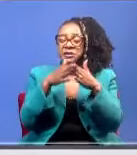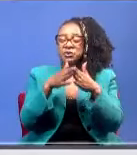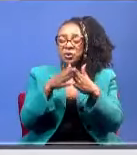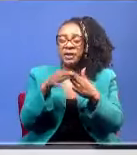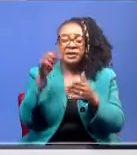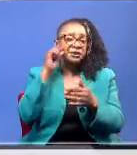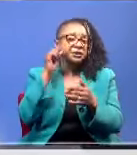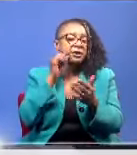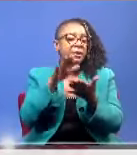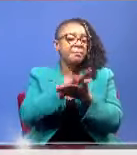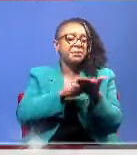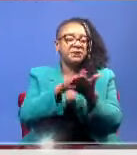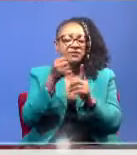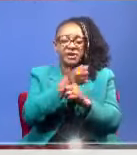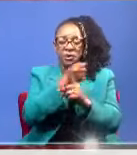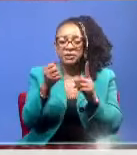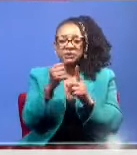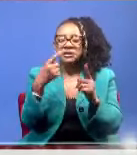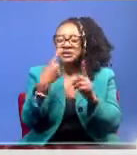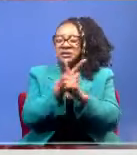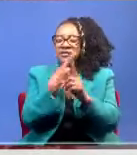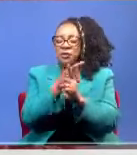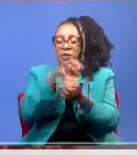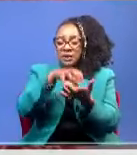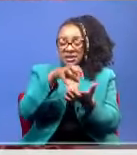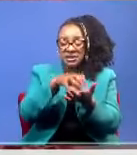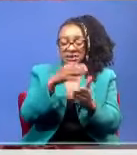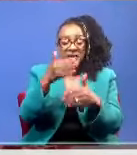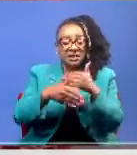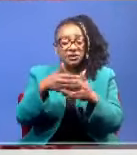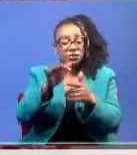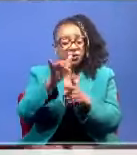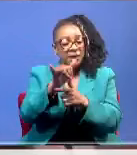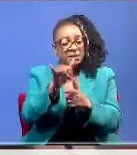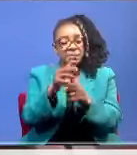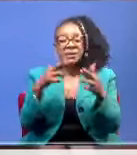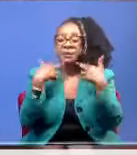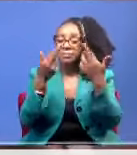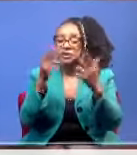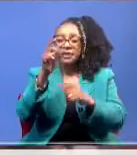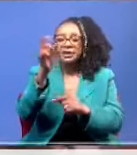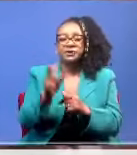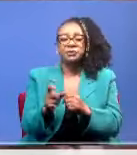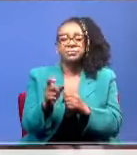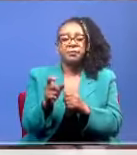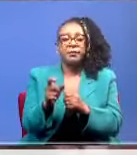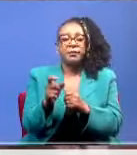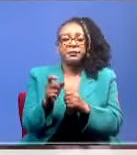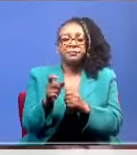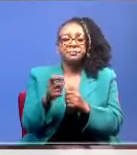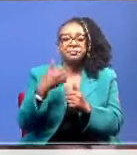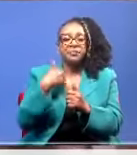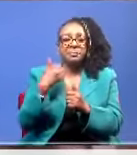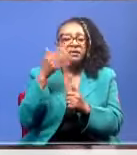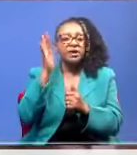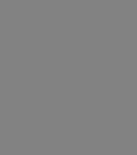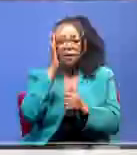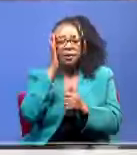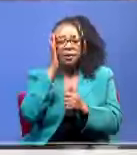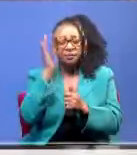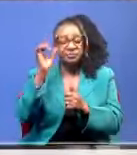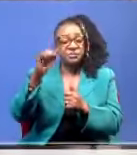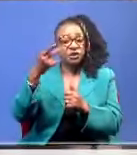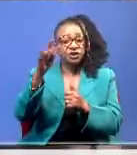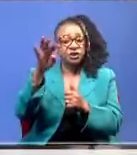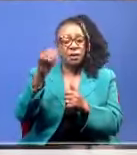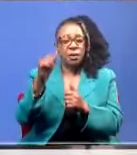violence in Malindi, several cases relating to sexual offenses have been reported in the region. Nishasikia upande wa Shela Ward peke